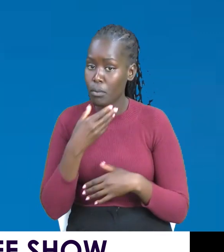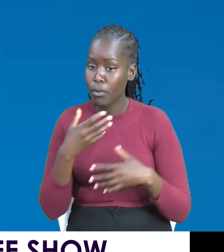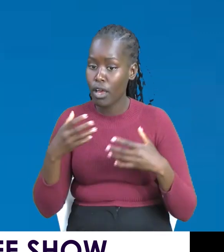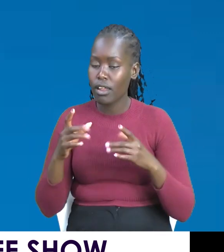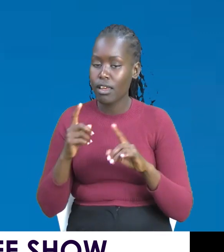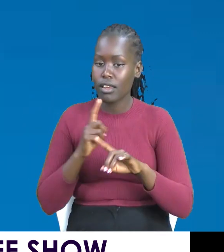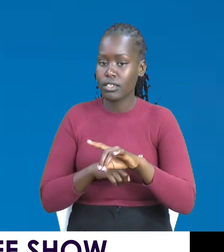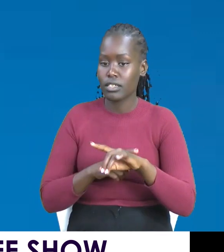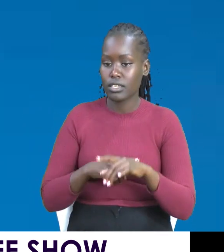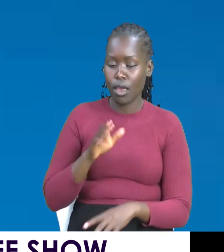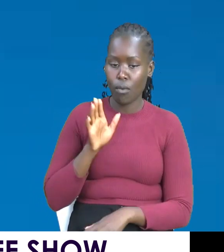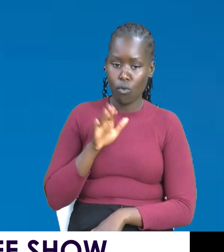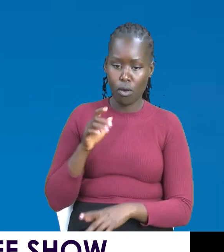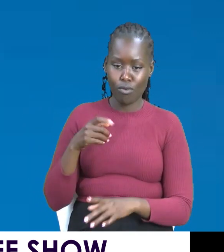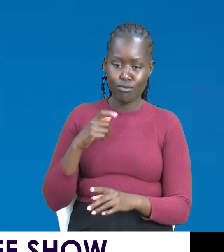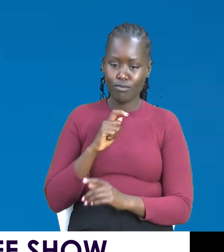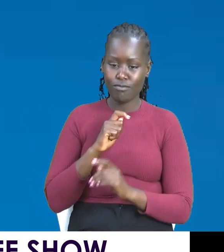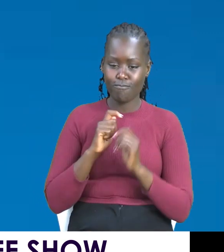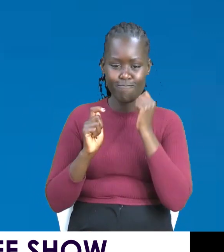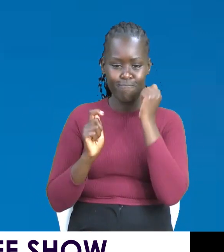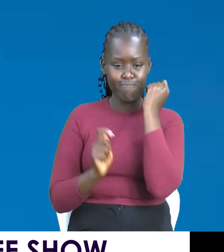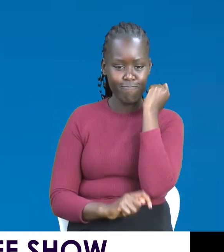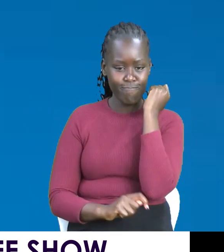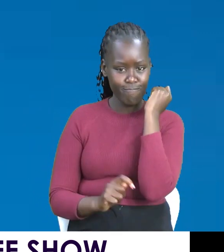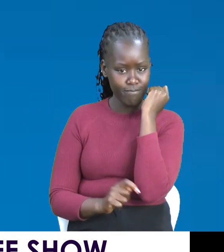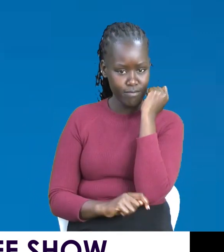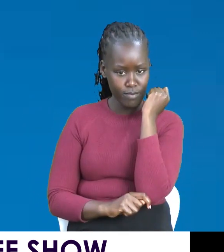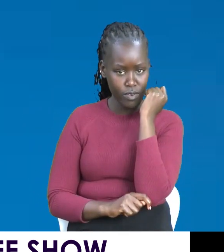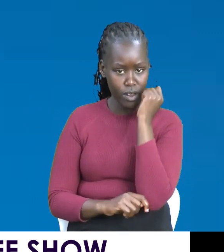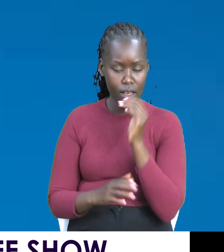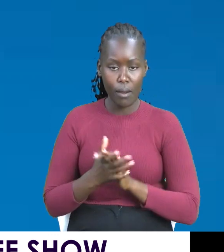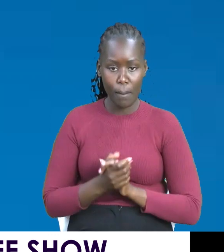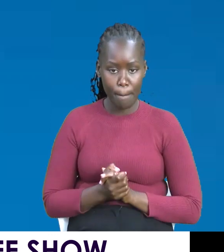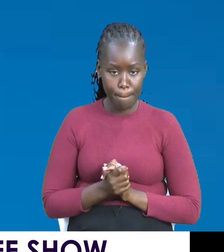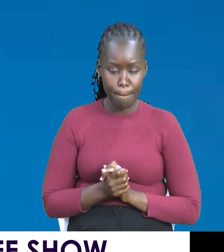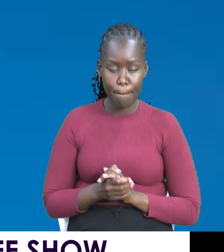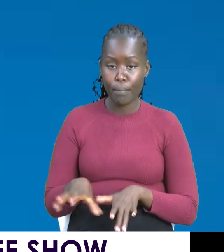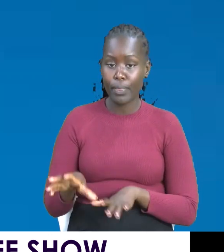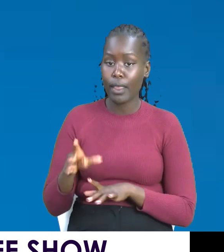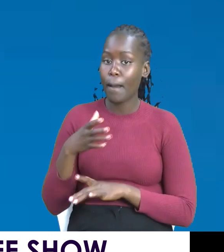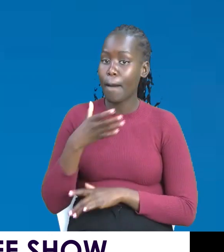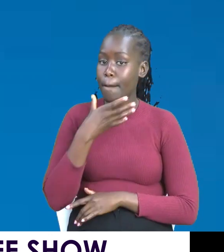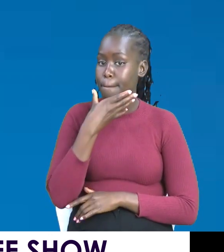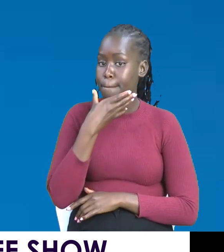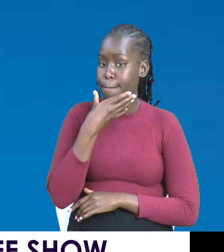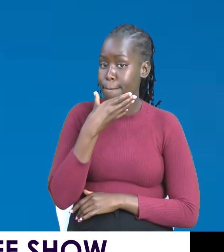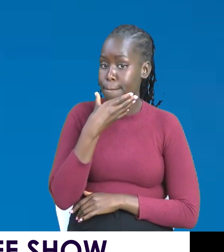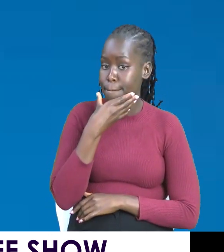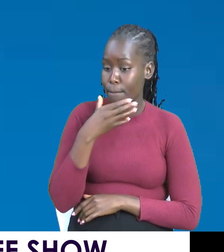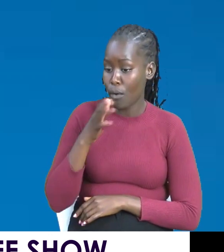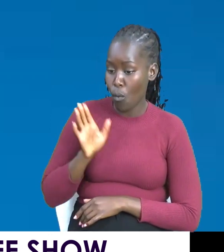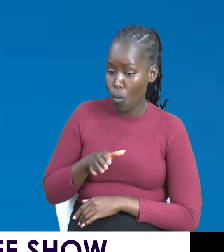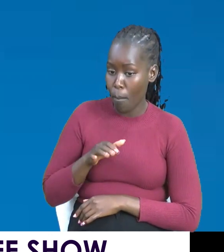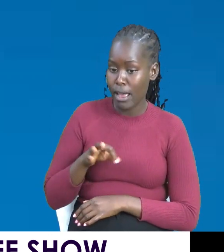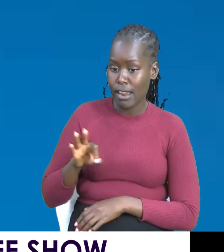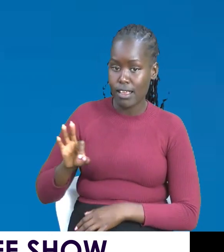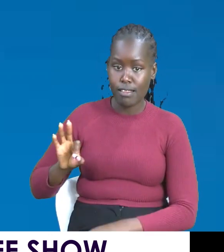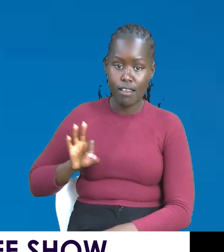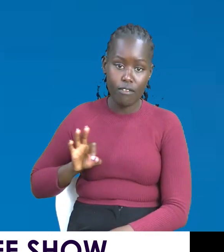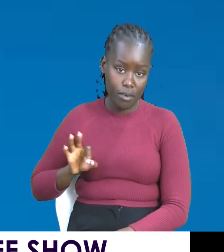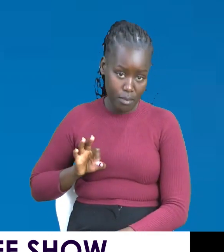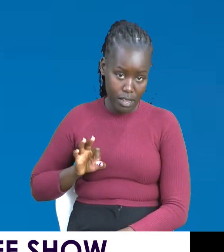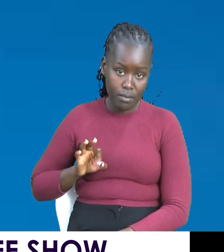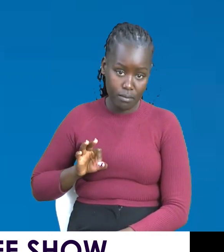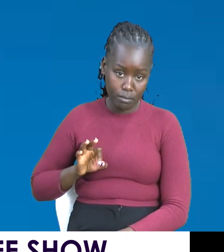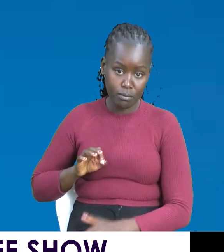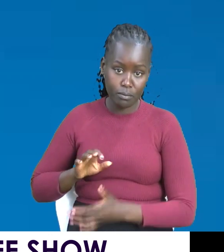was getting tempted? Because the man is a female. The woman is a female. The woman is a